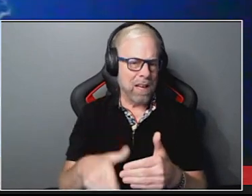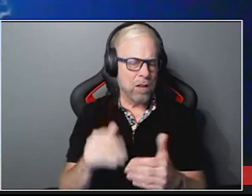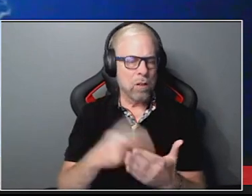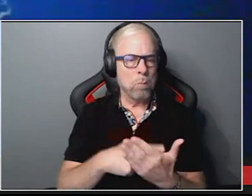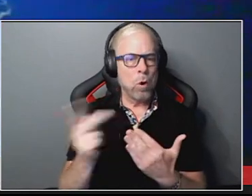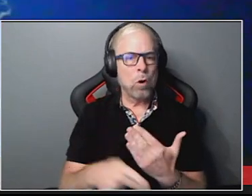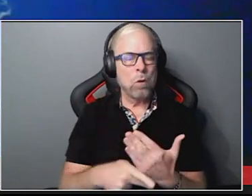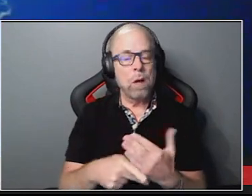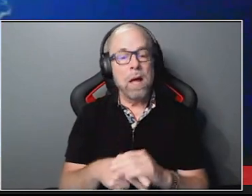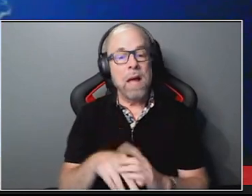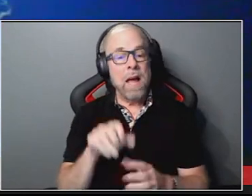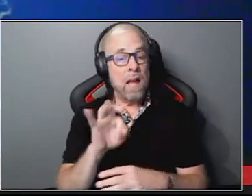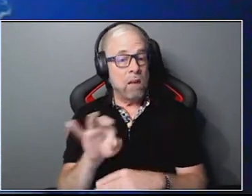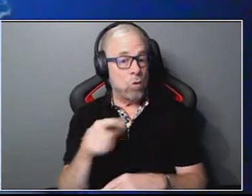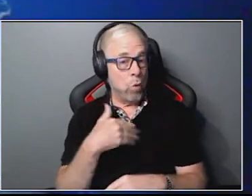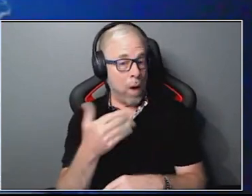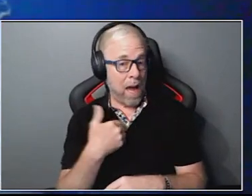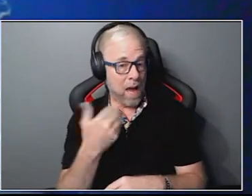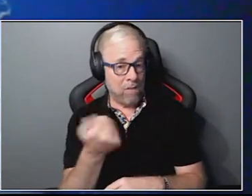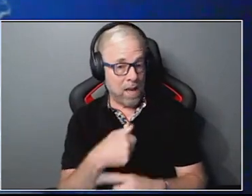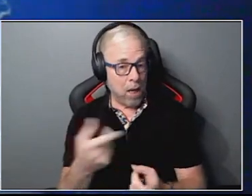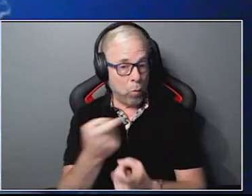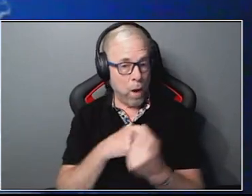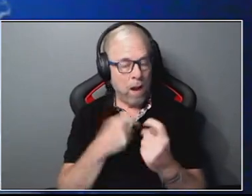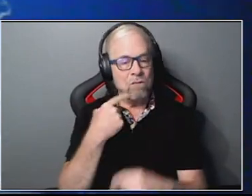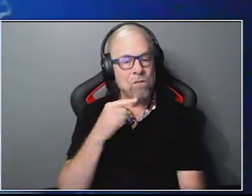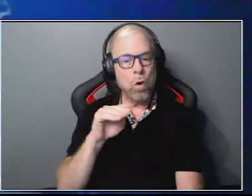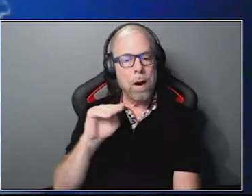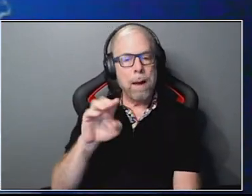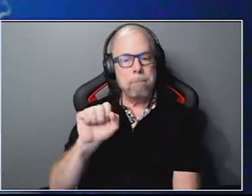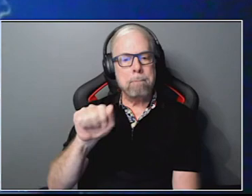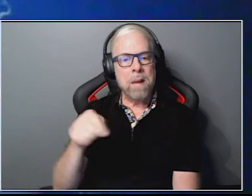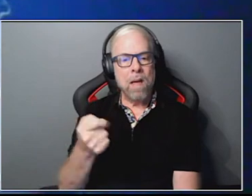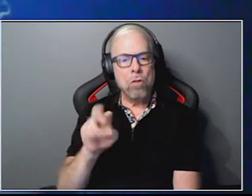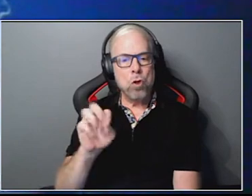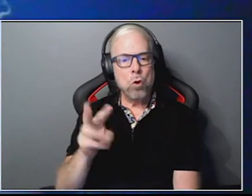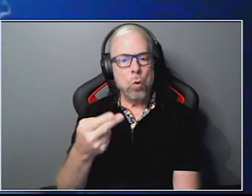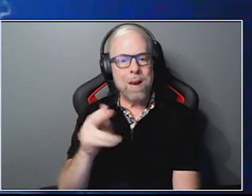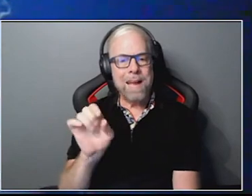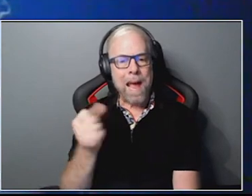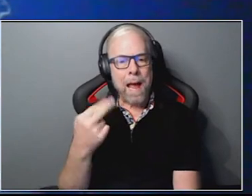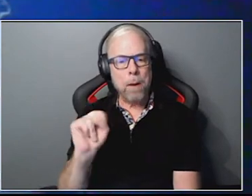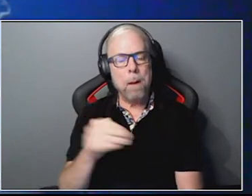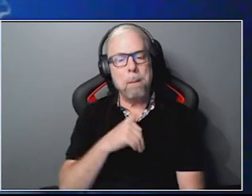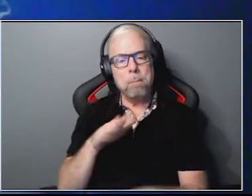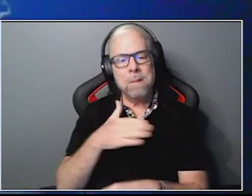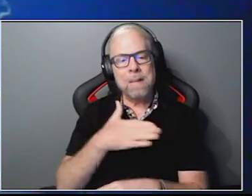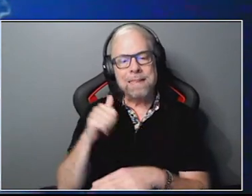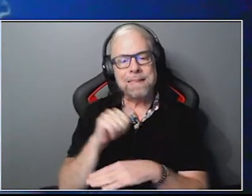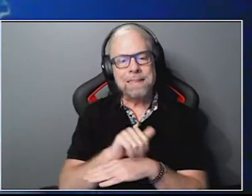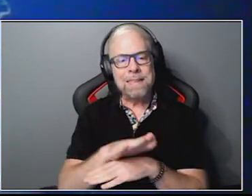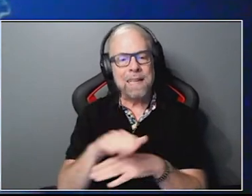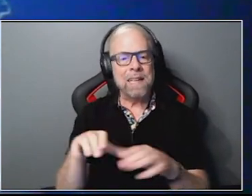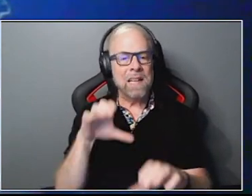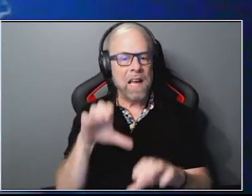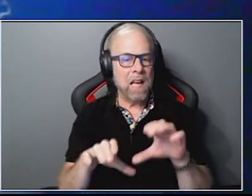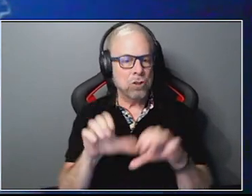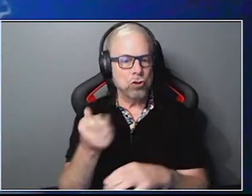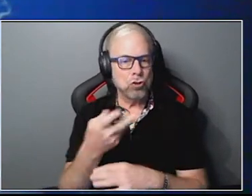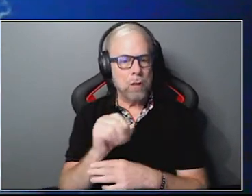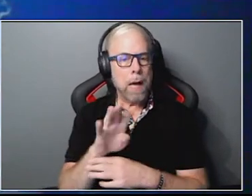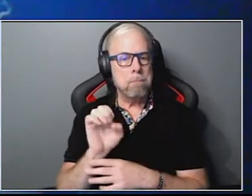If you have a question for Matthew Henson, please send it to us via the YouTube chat box, and we'll try and answer it at the end of the